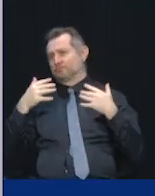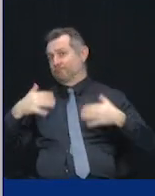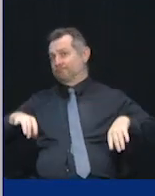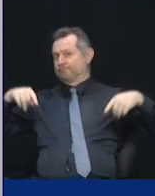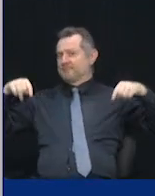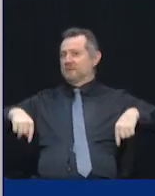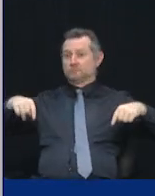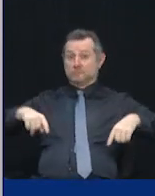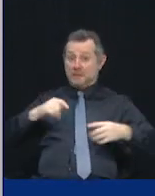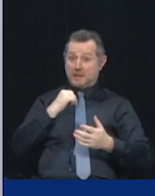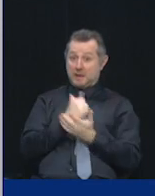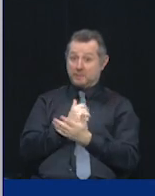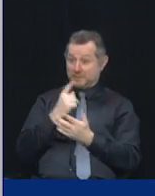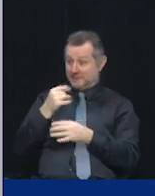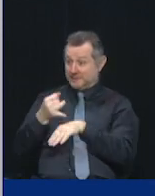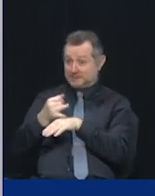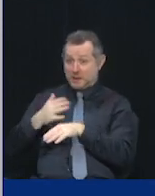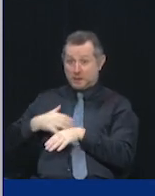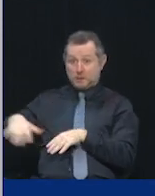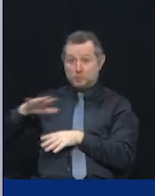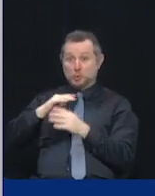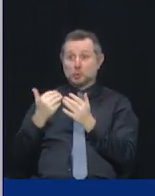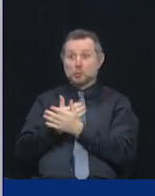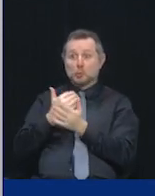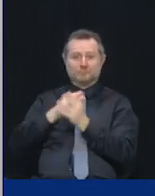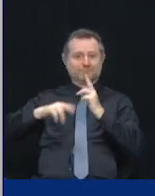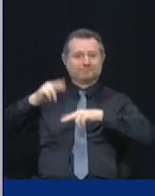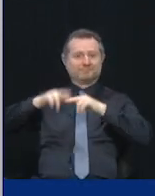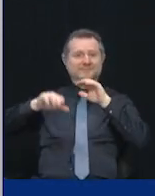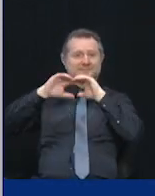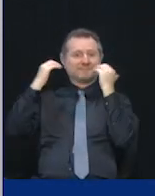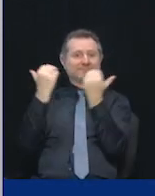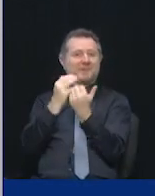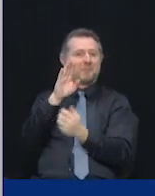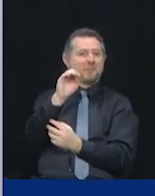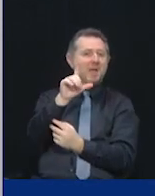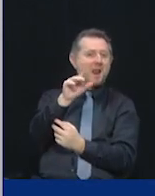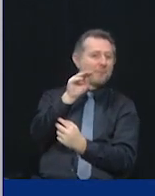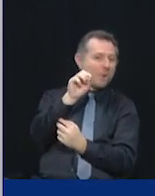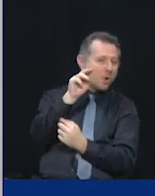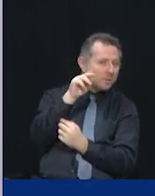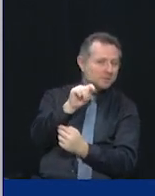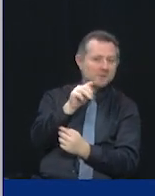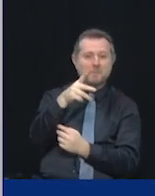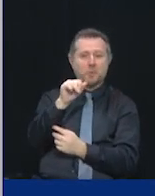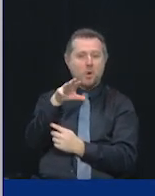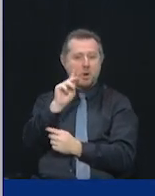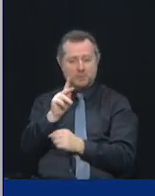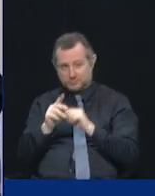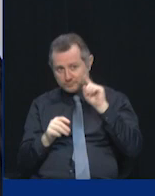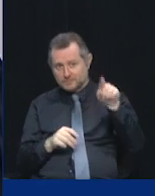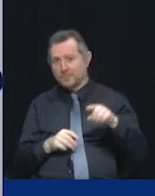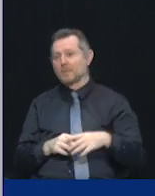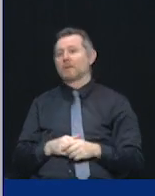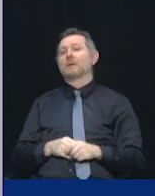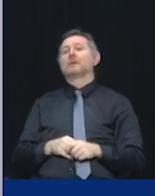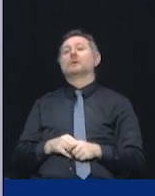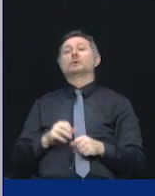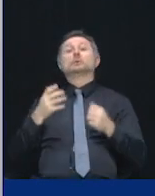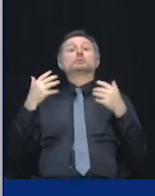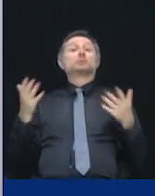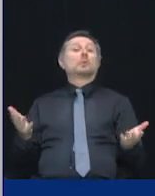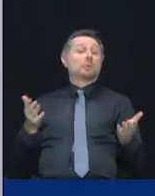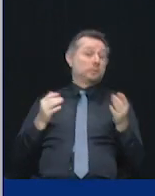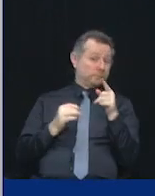the Islanders' amazing new home at UBS Arena at Belmont Park. Our fans have a cheer when we score. We say,